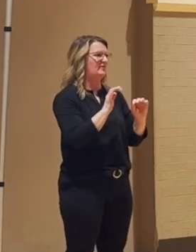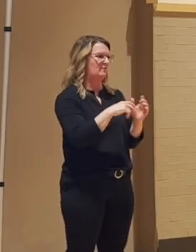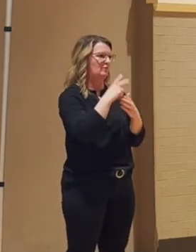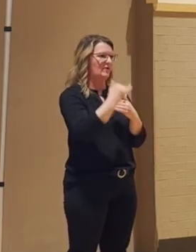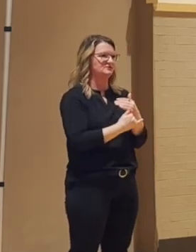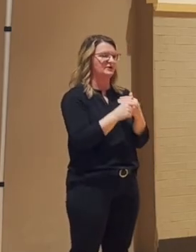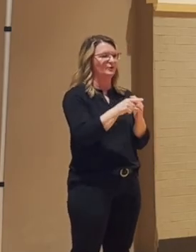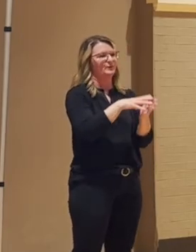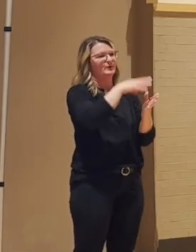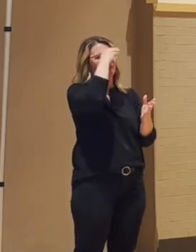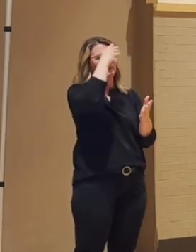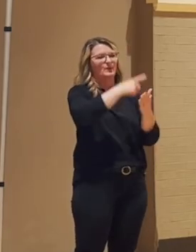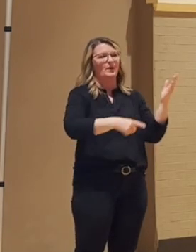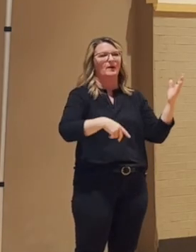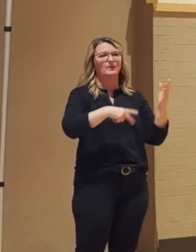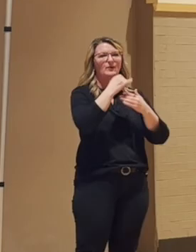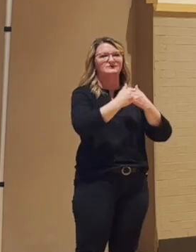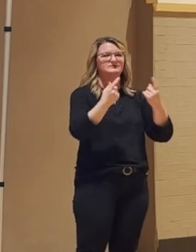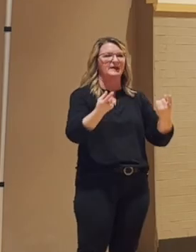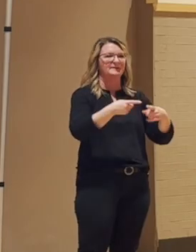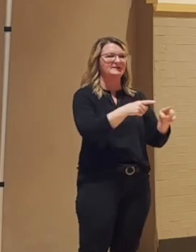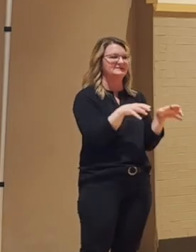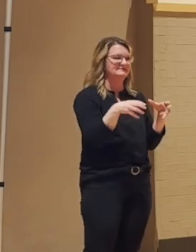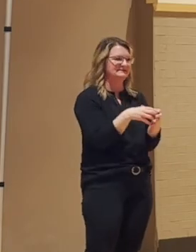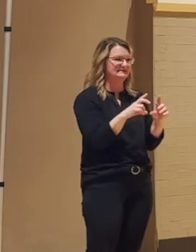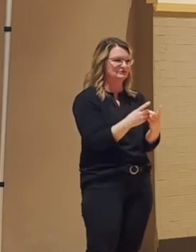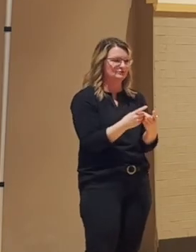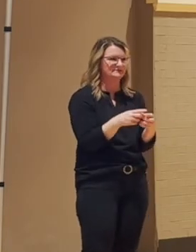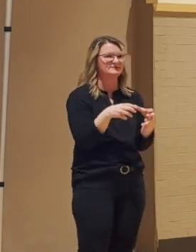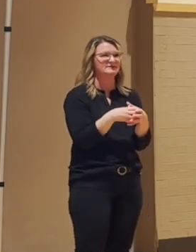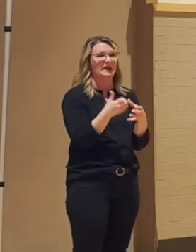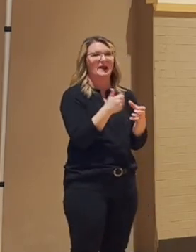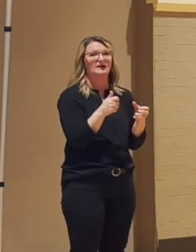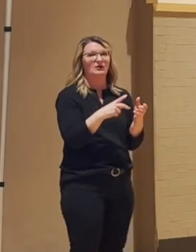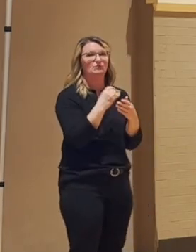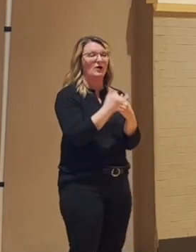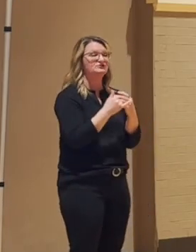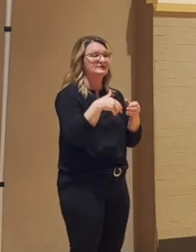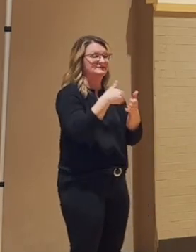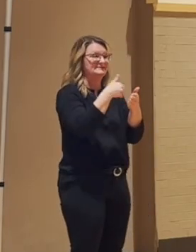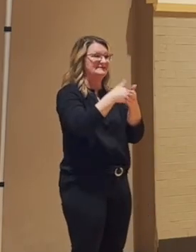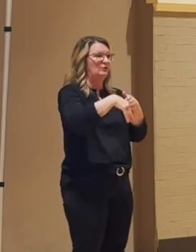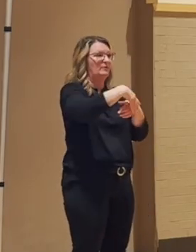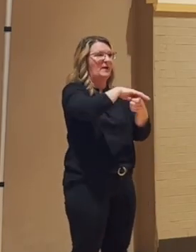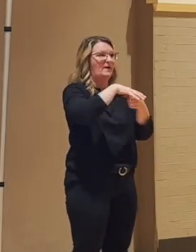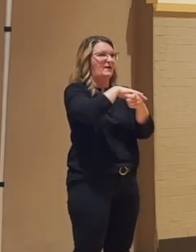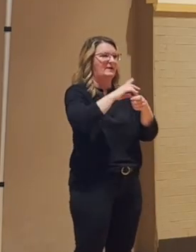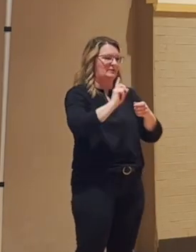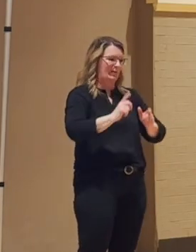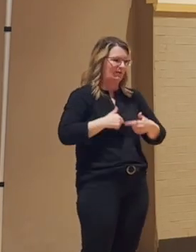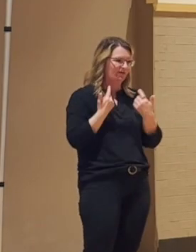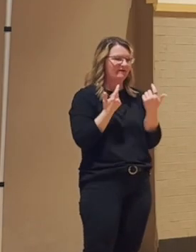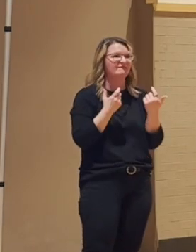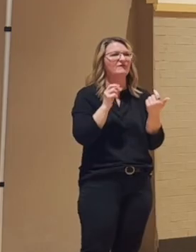And you can learn what projects are going on in my district, and if there are any projects that are nearby my neighborhood, block,